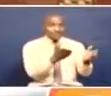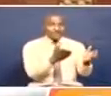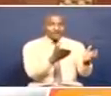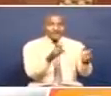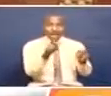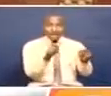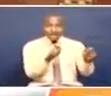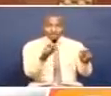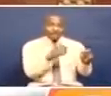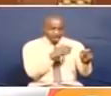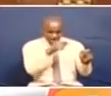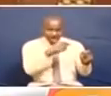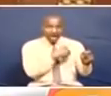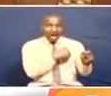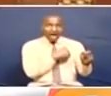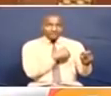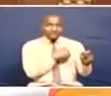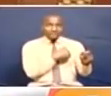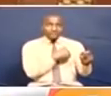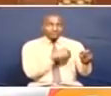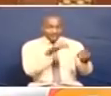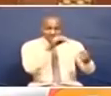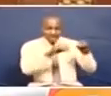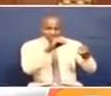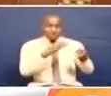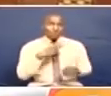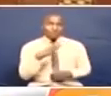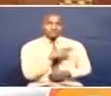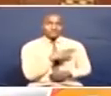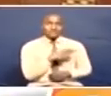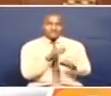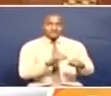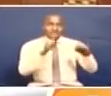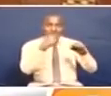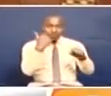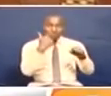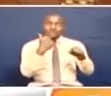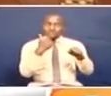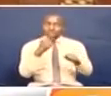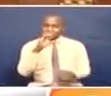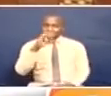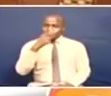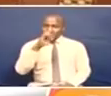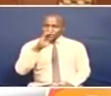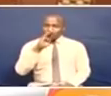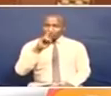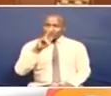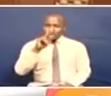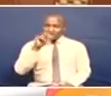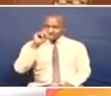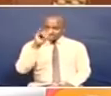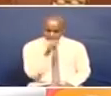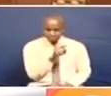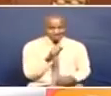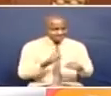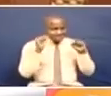you have an election committee chaired by Chebukati as the chairman. Yes. Those